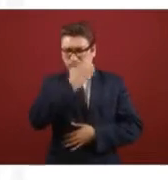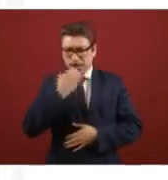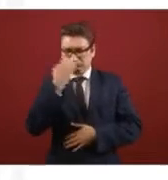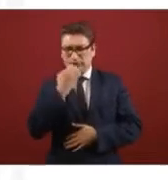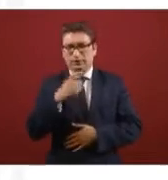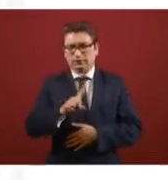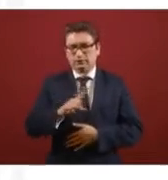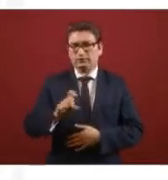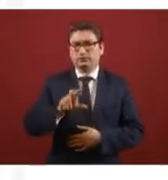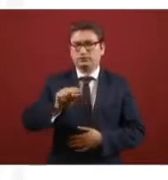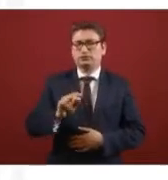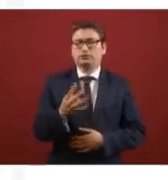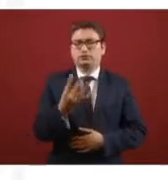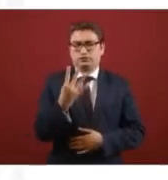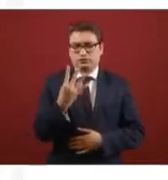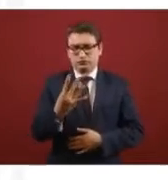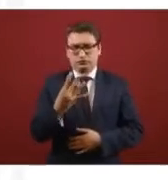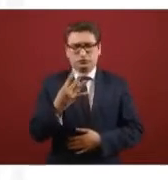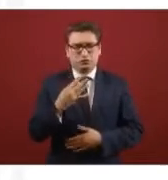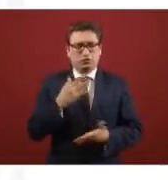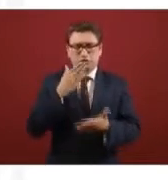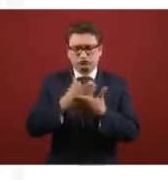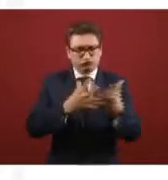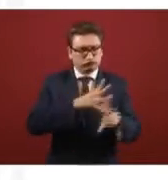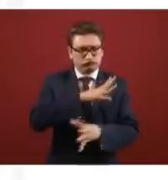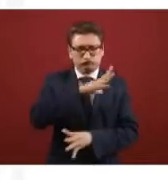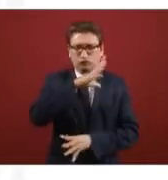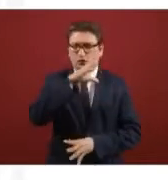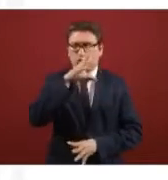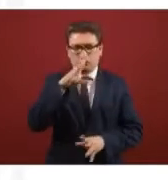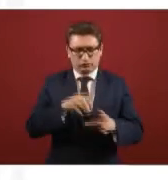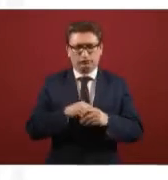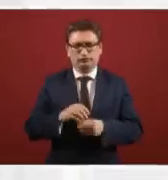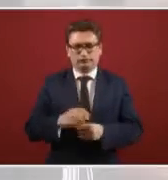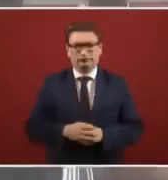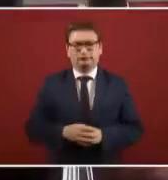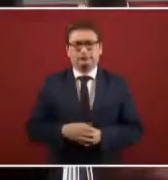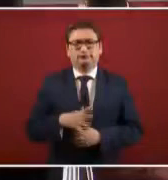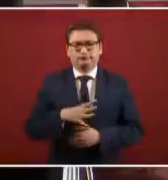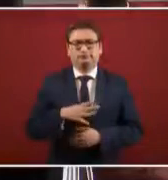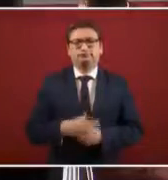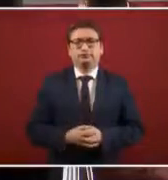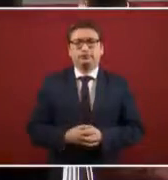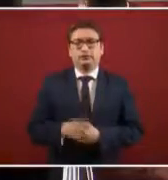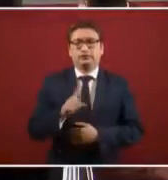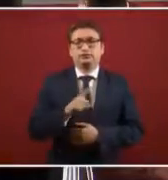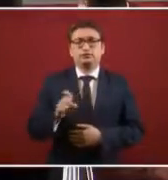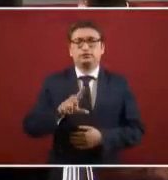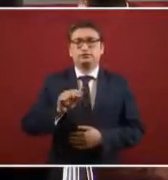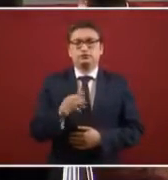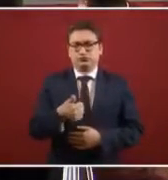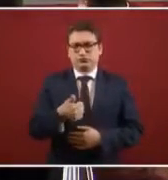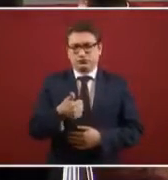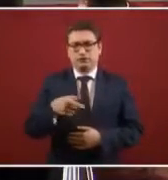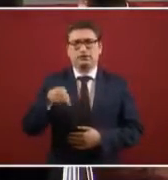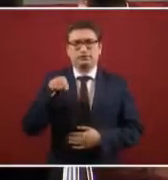verification when they check to see whether the price is the same.